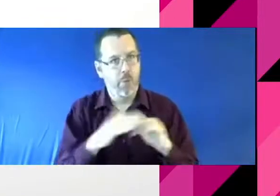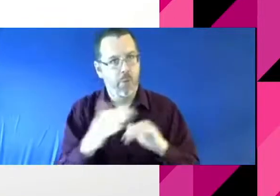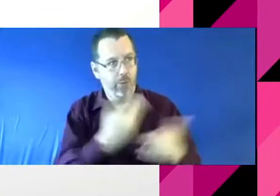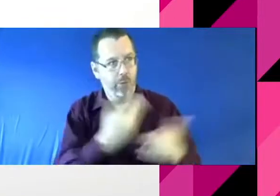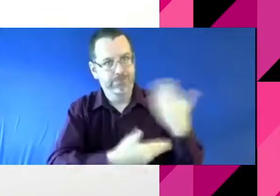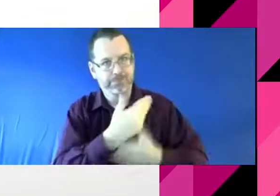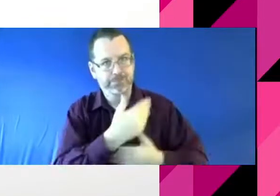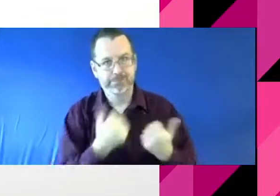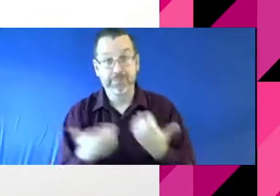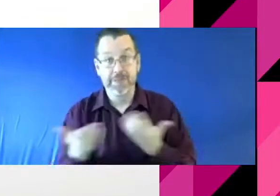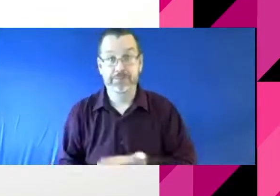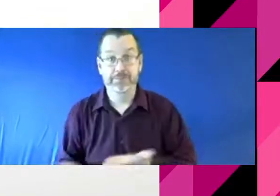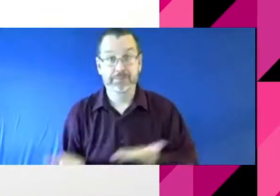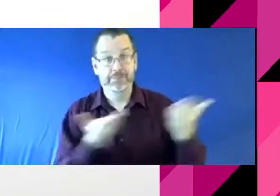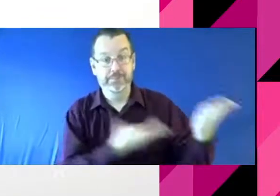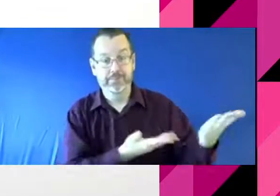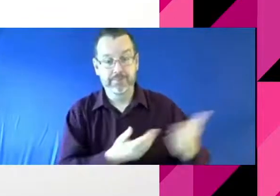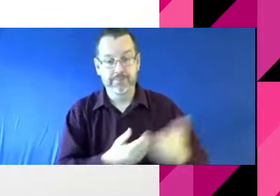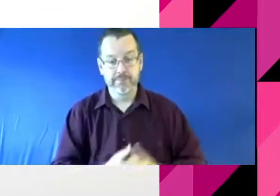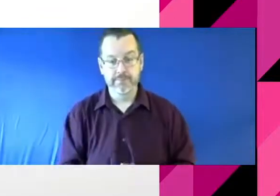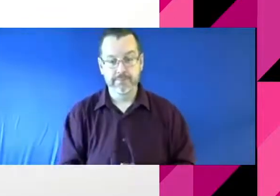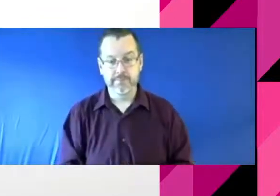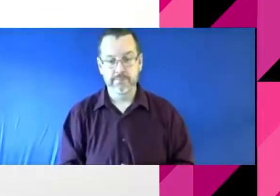So I'll hand over to you now, Minister.